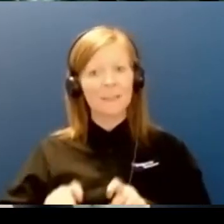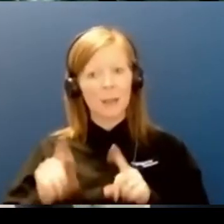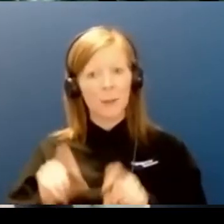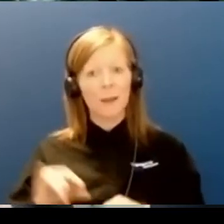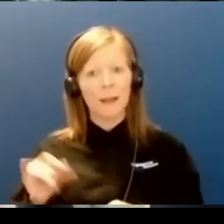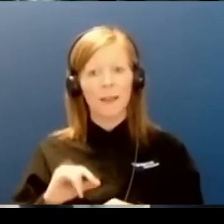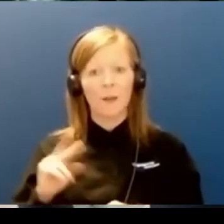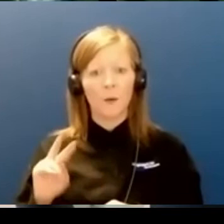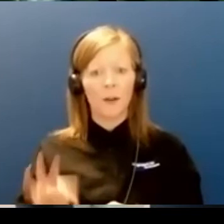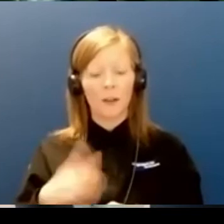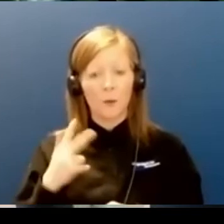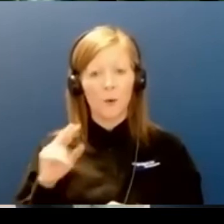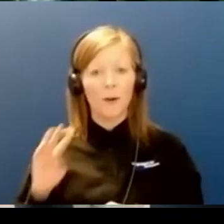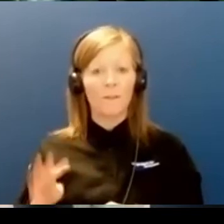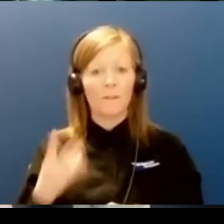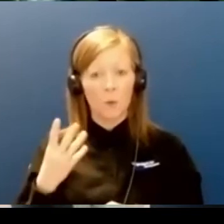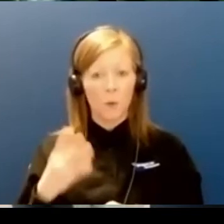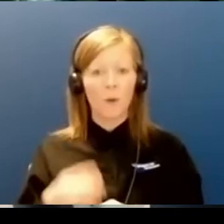3, 4,